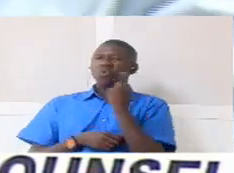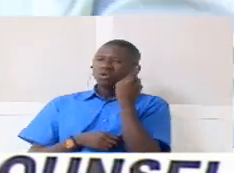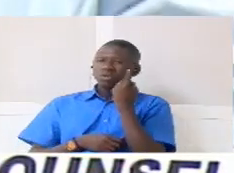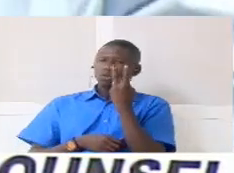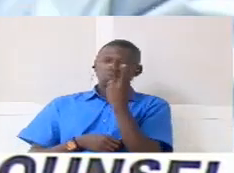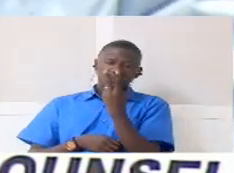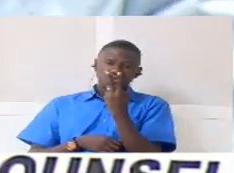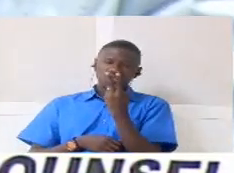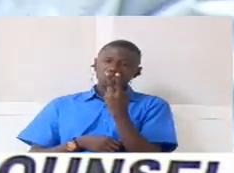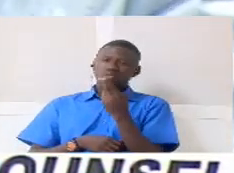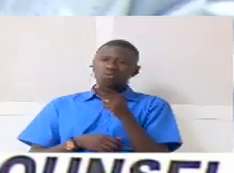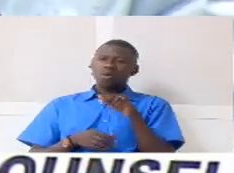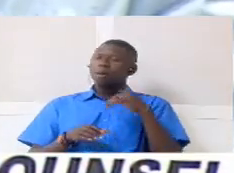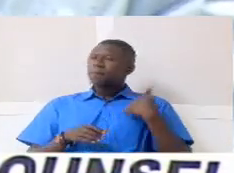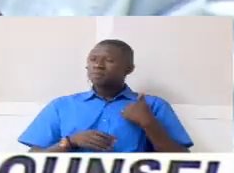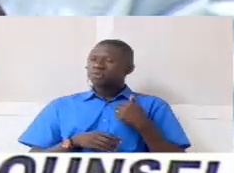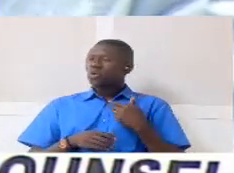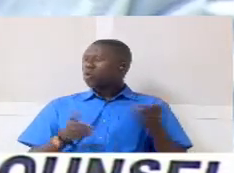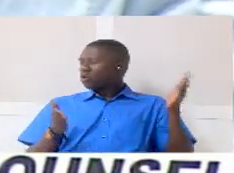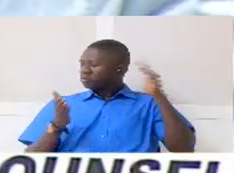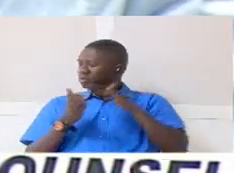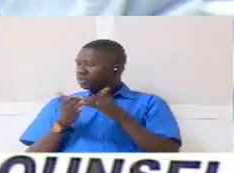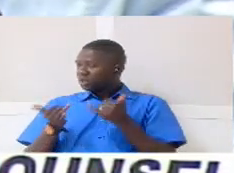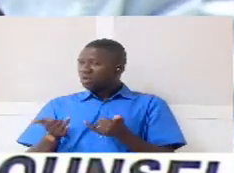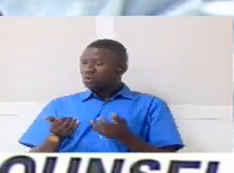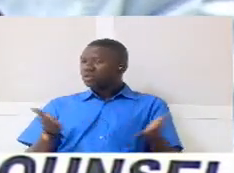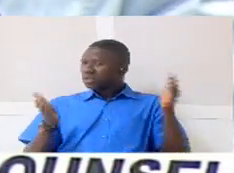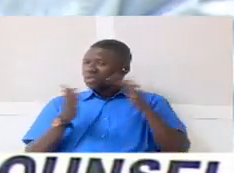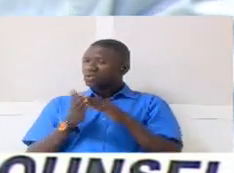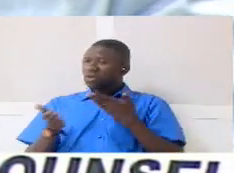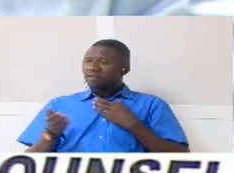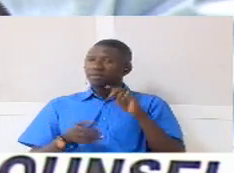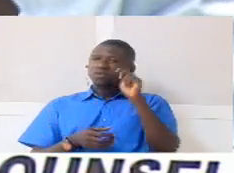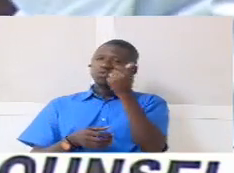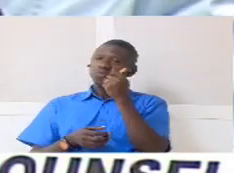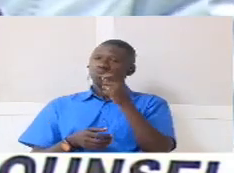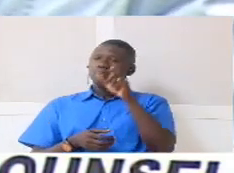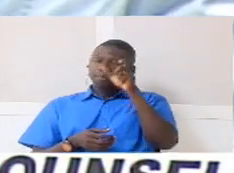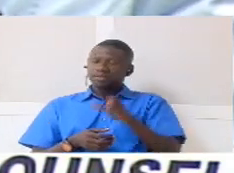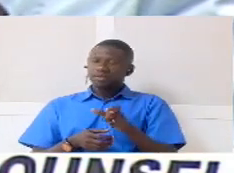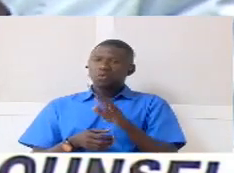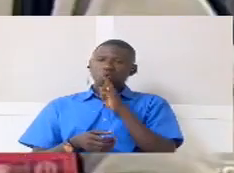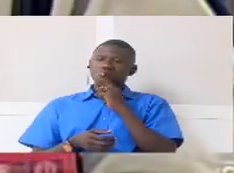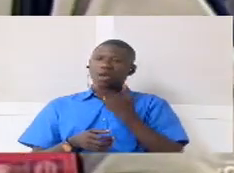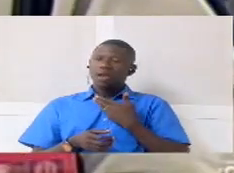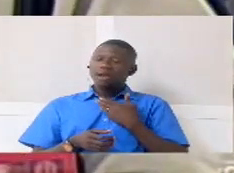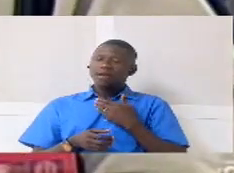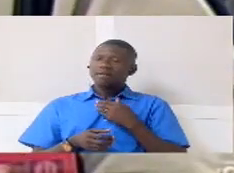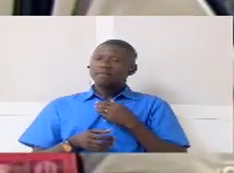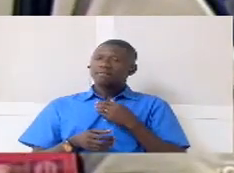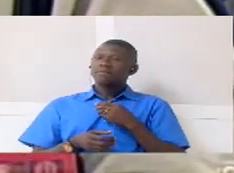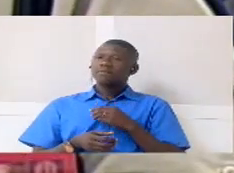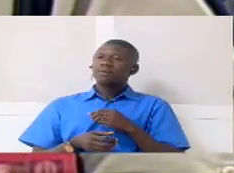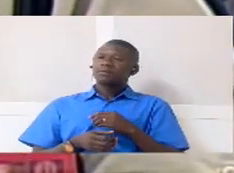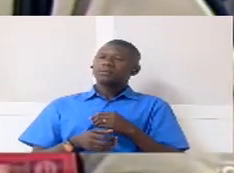now, until you have this new guy from who has a master's degree. Amunta adanta